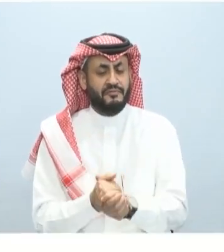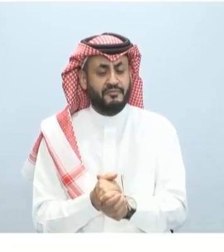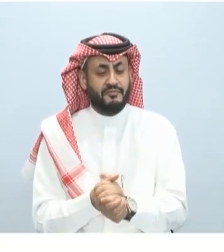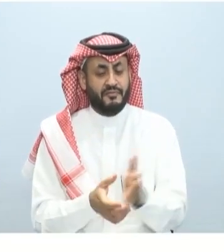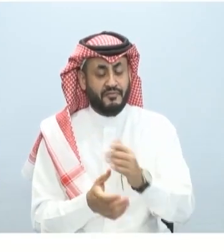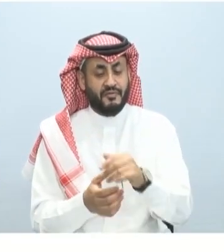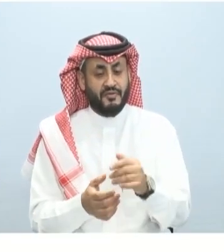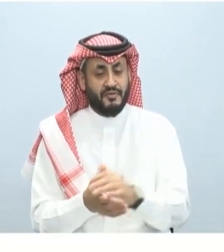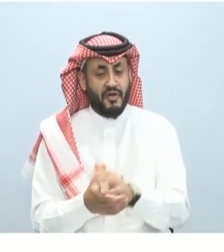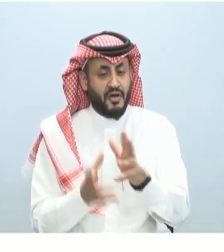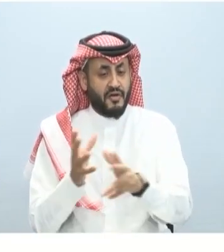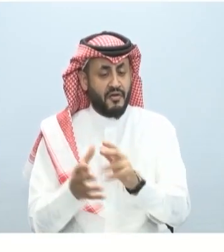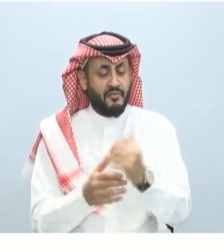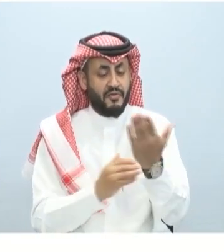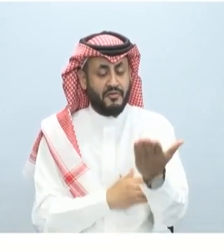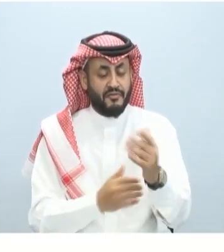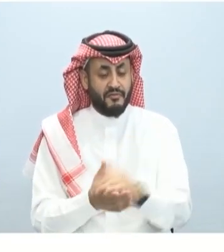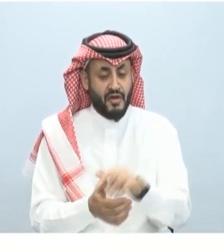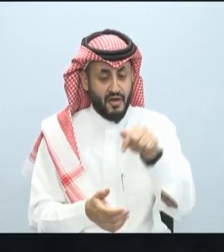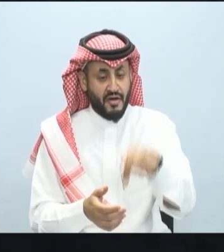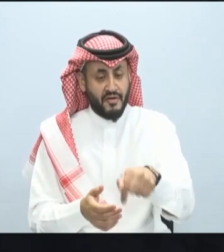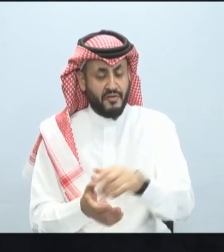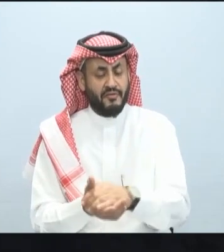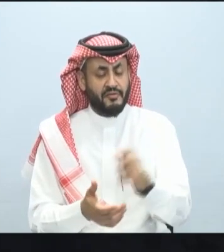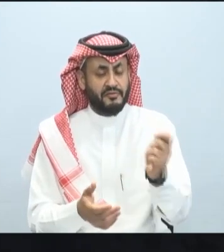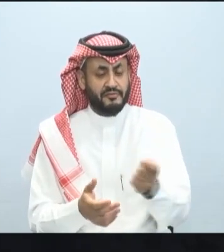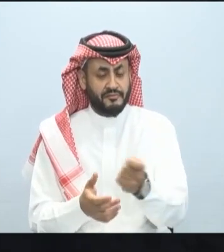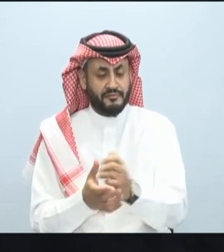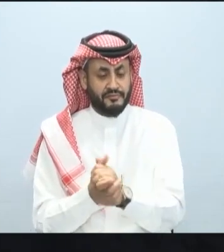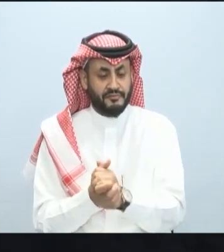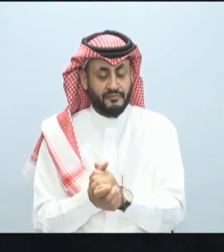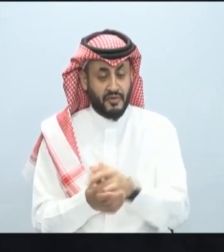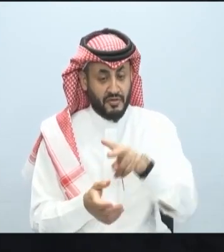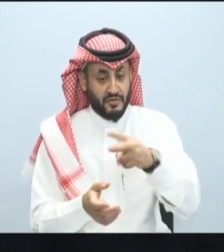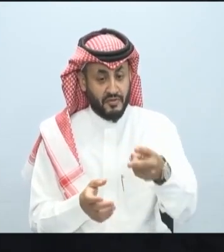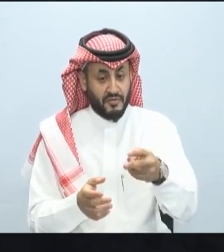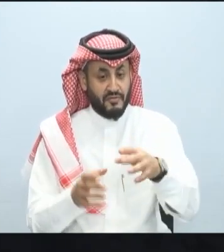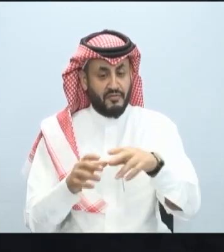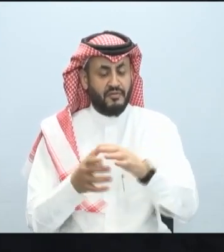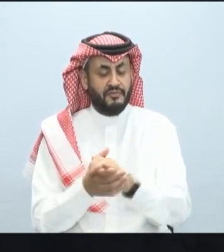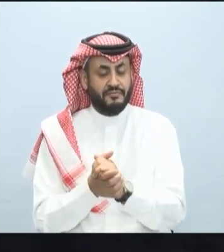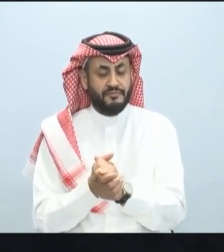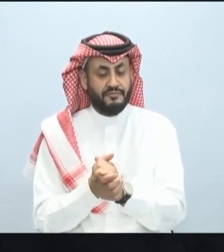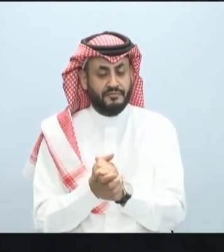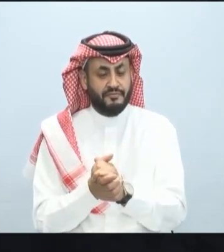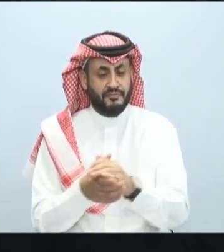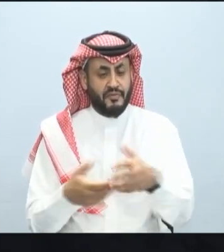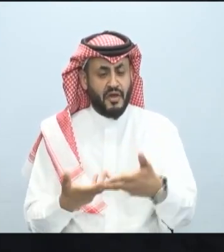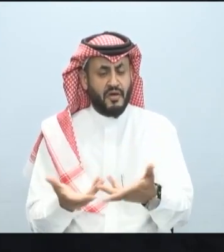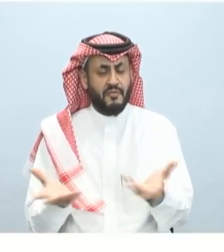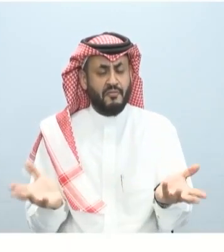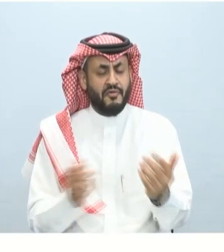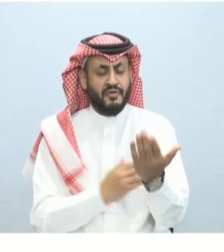here also describing essay. And now we are going to start with a different type of essay here, which is going to be an explanatory